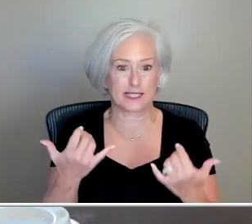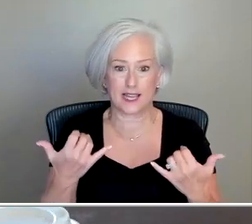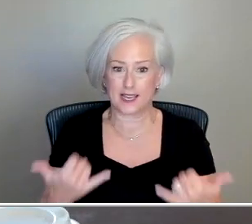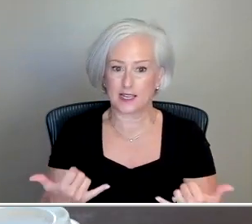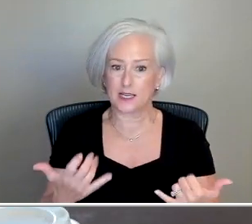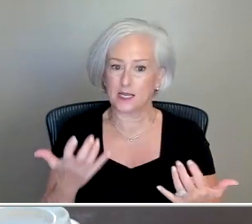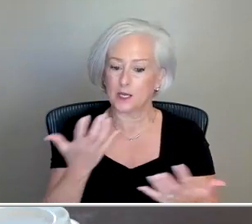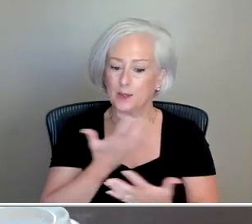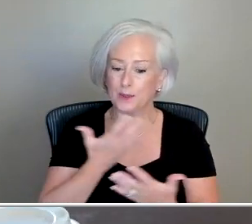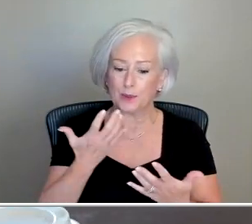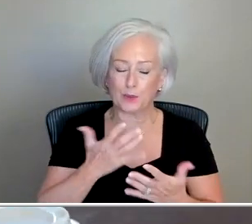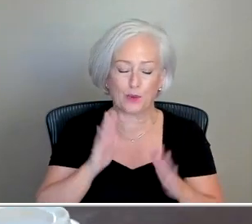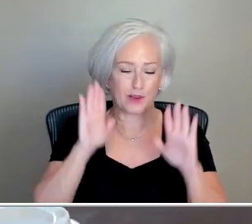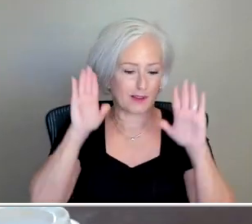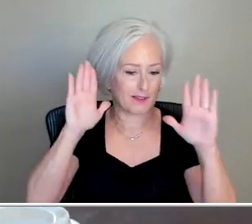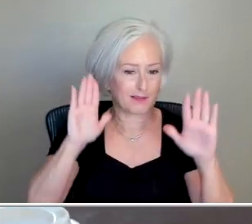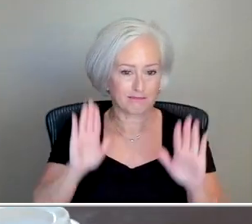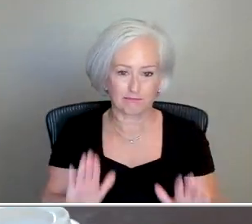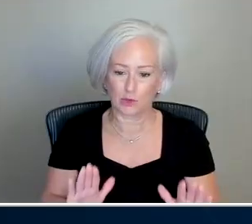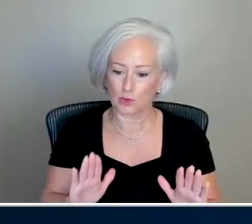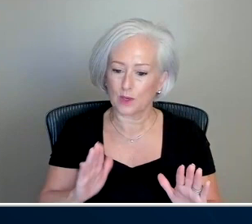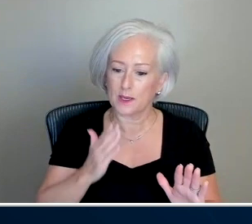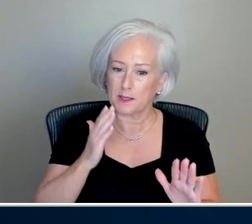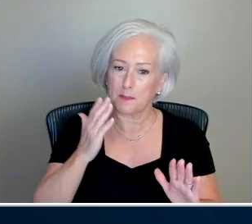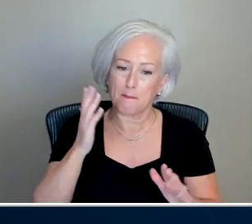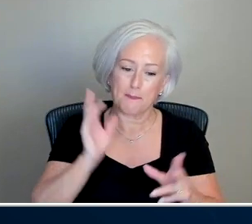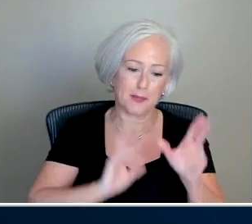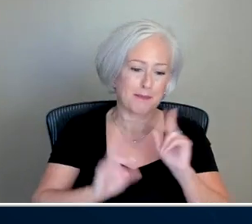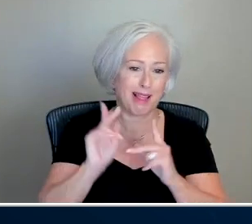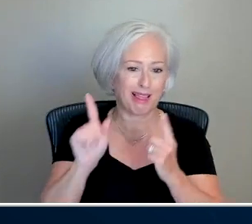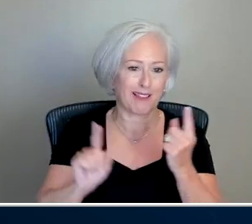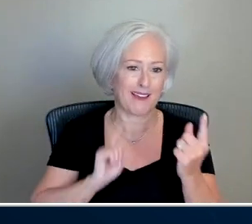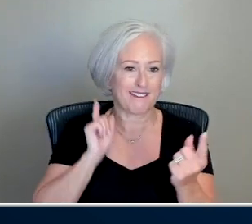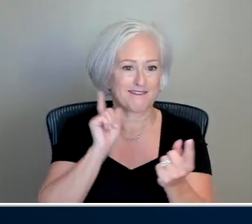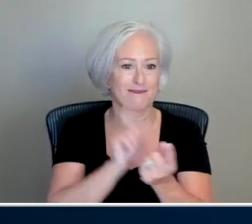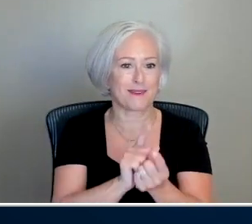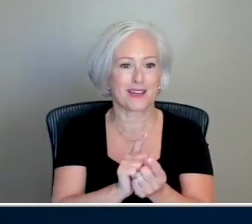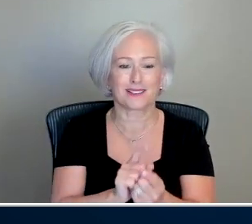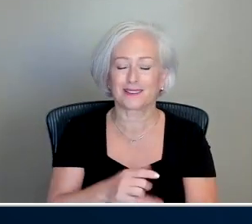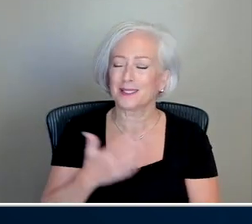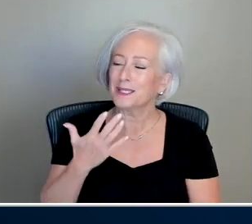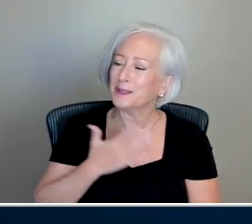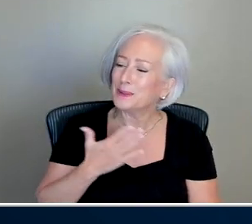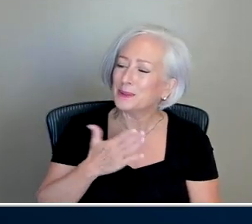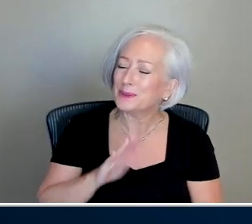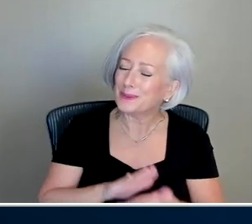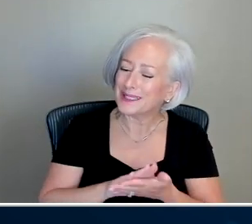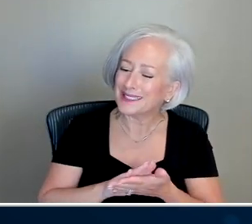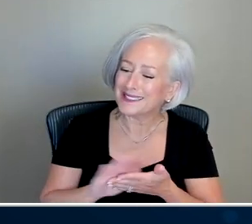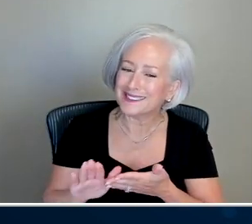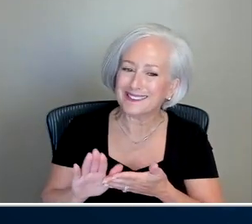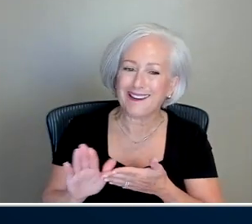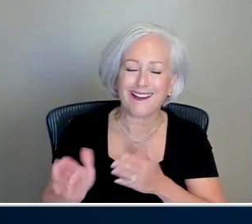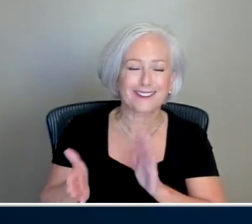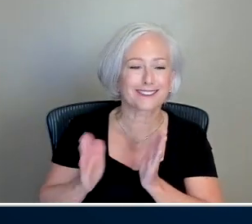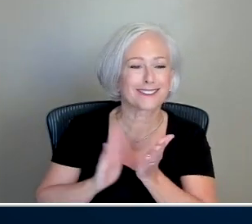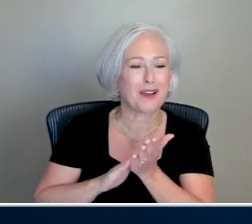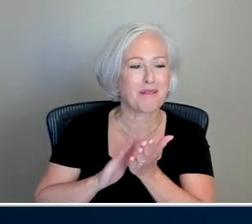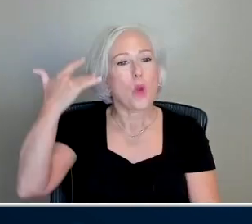one of the greatest people I've ever met. Oh my gosh, what a nice compliment. Thank you. How rare